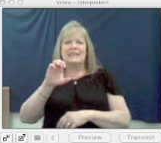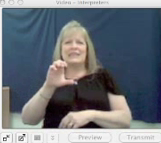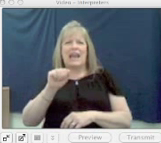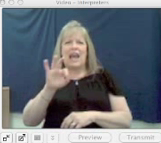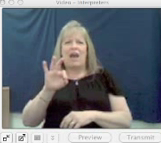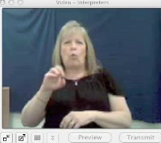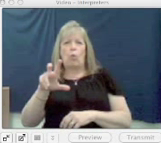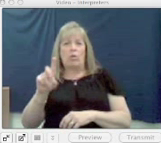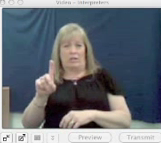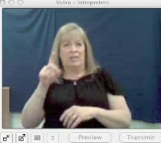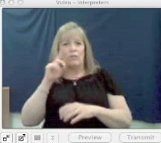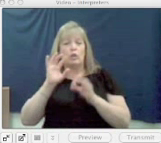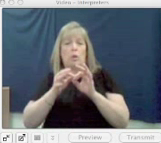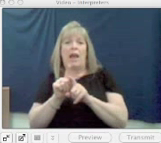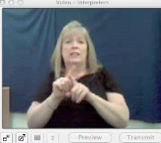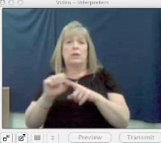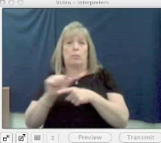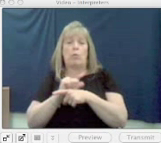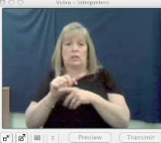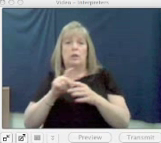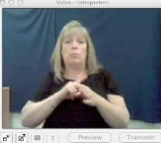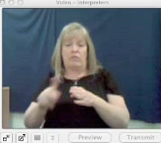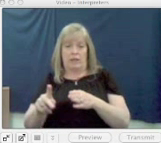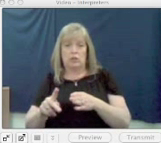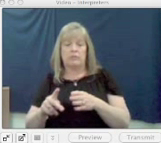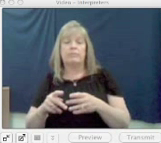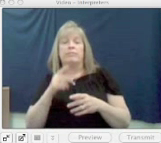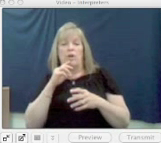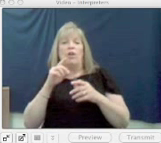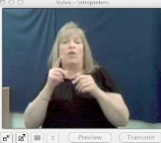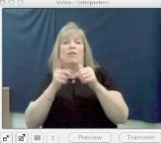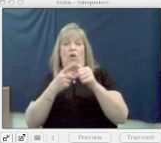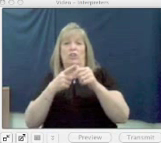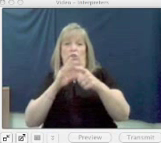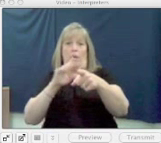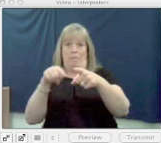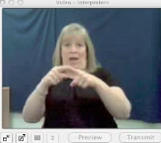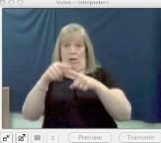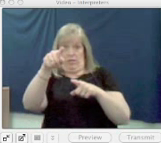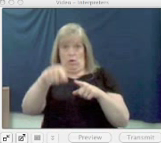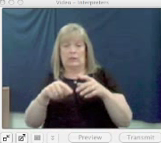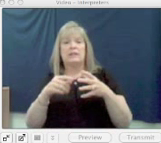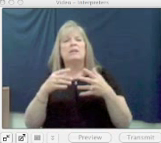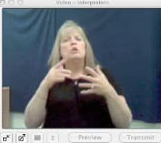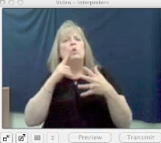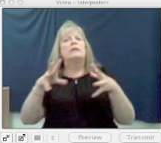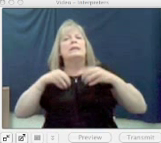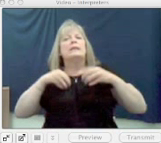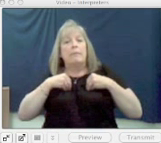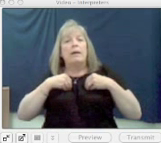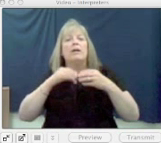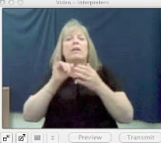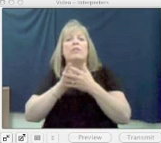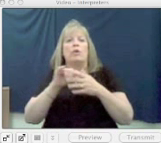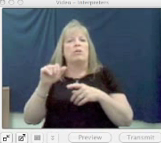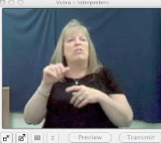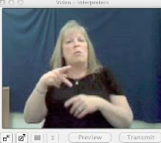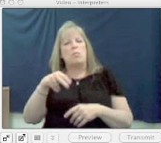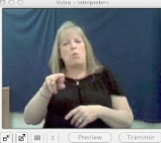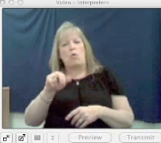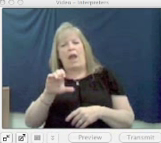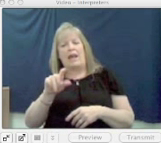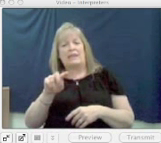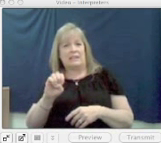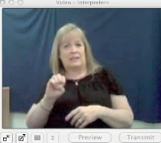a practice profession. First, I'm going to talk about what it would mean to embrace interpreting as a practice profession. And just like Niels